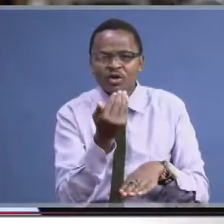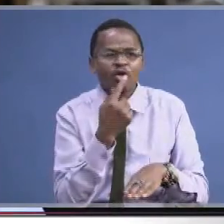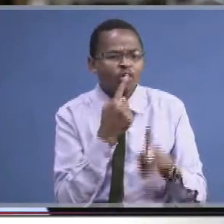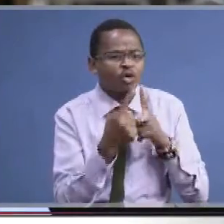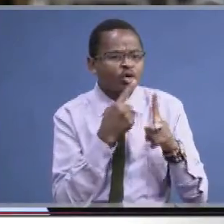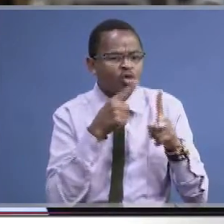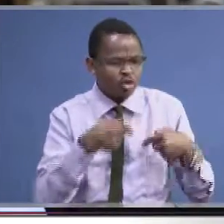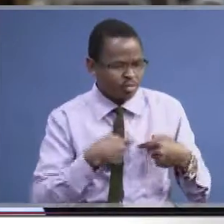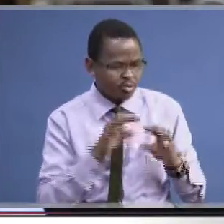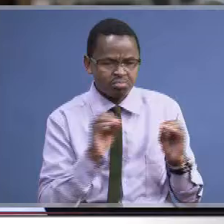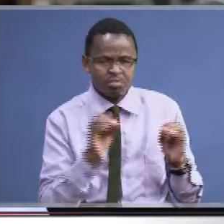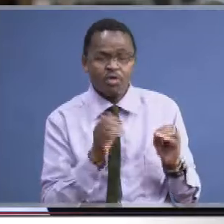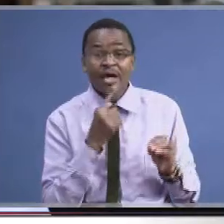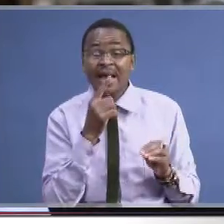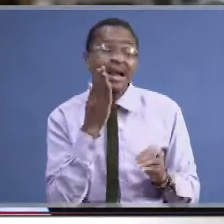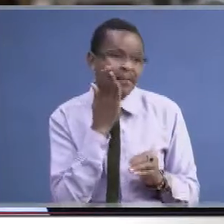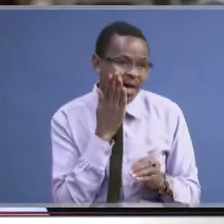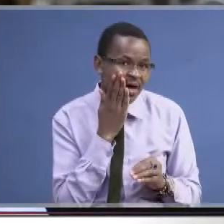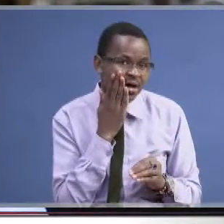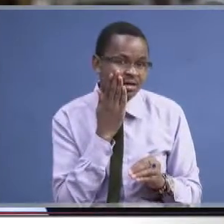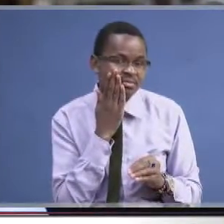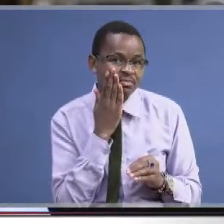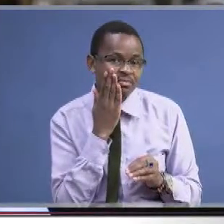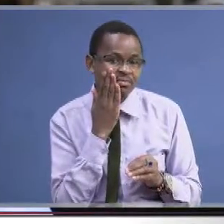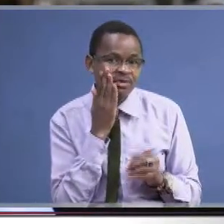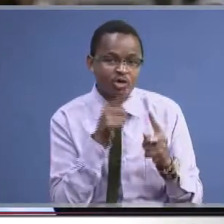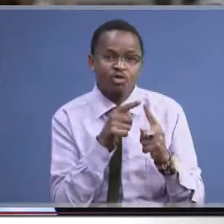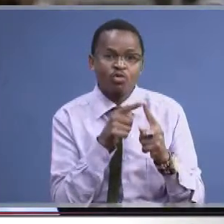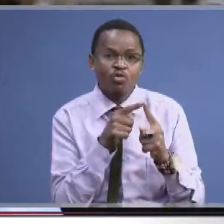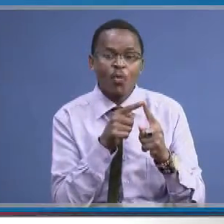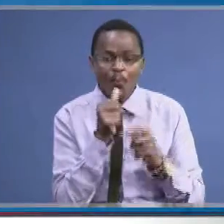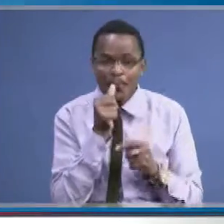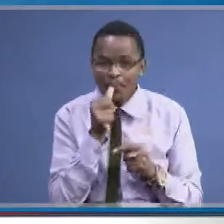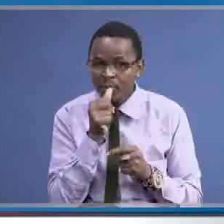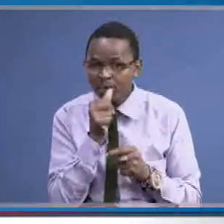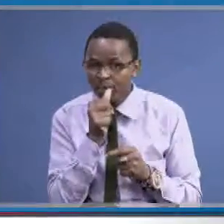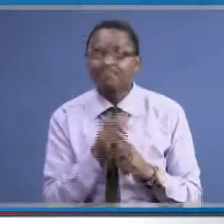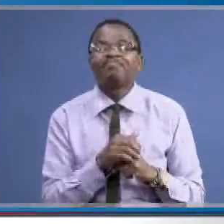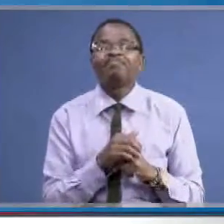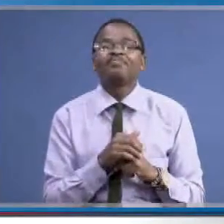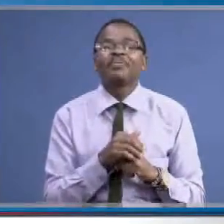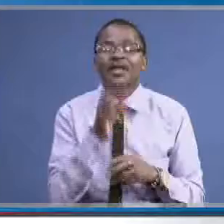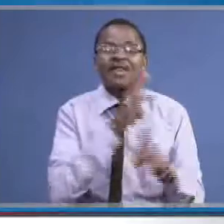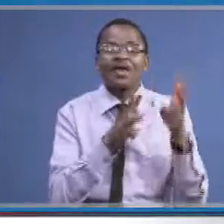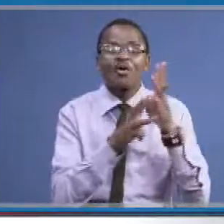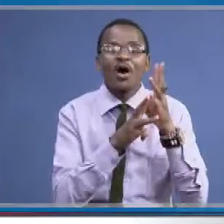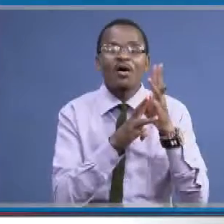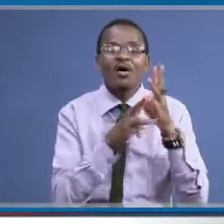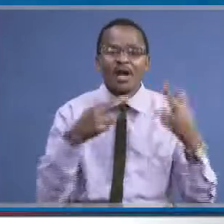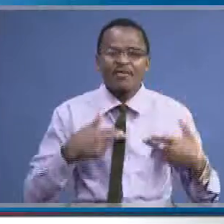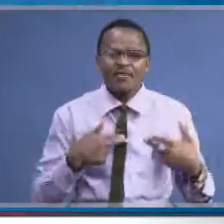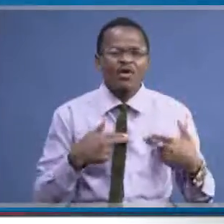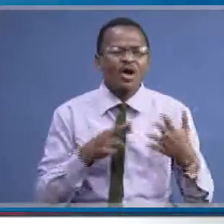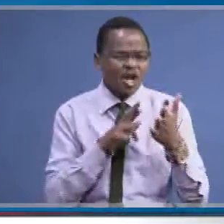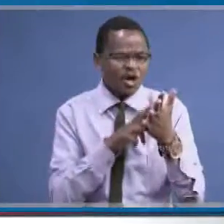themselves, we are telling mothers to breastfeed. The World Health Organization recommends